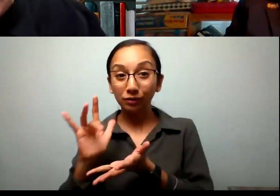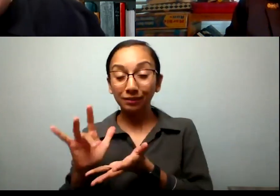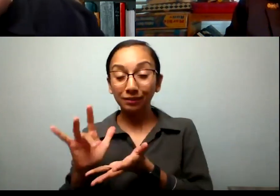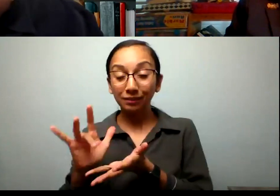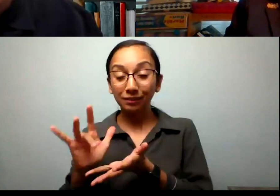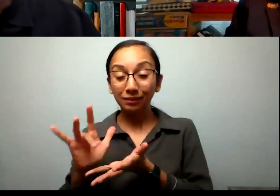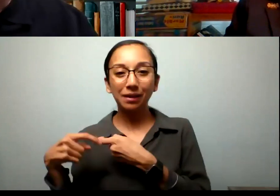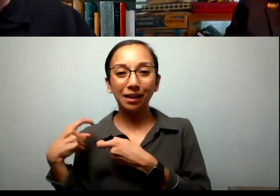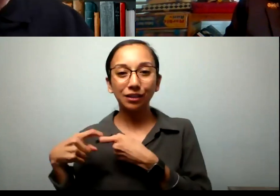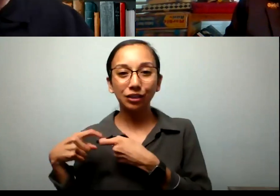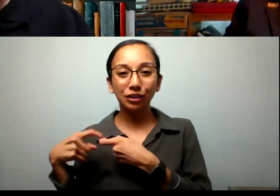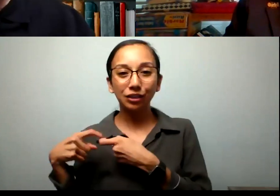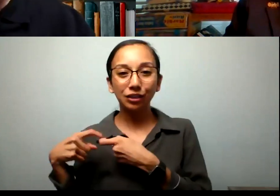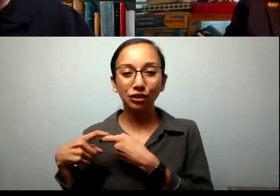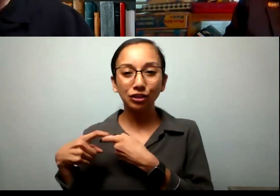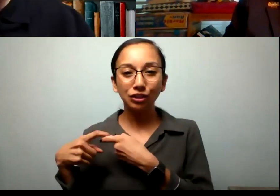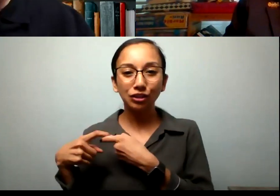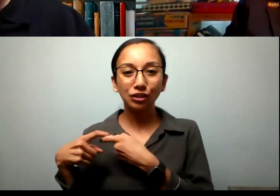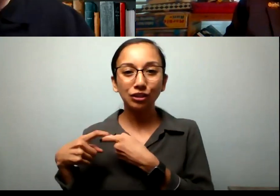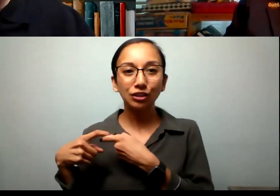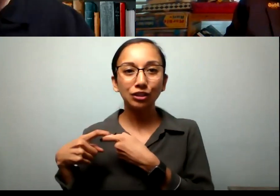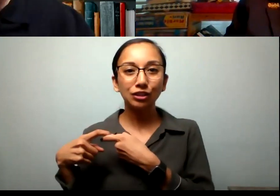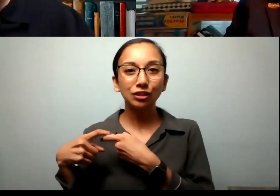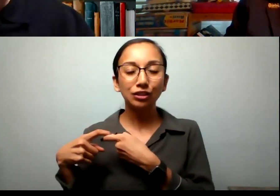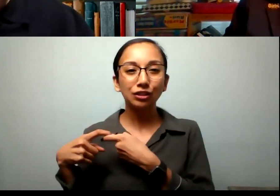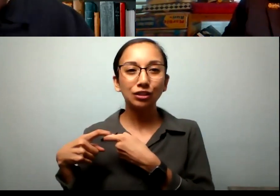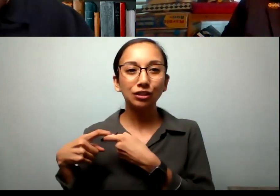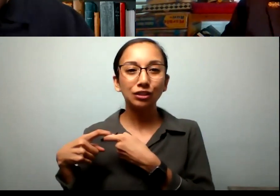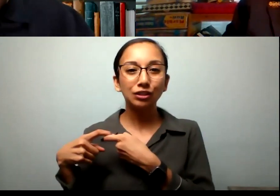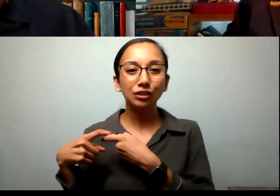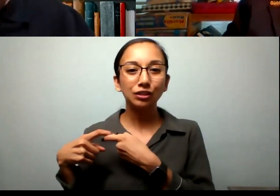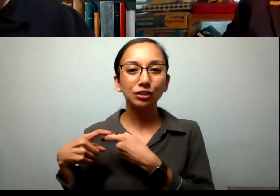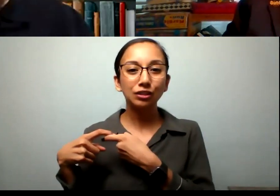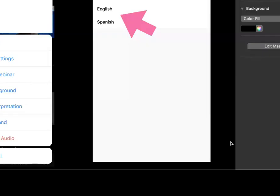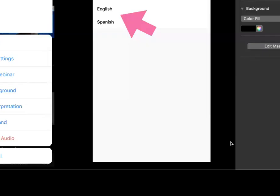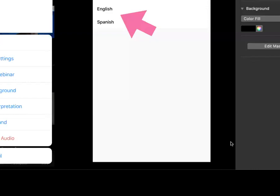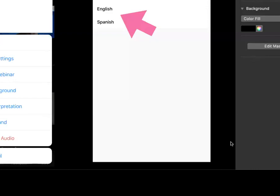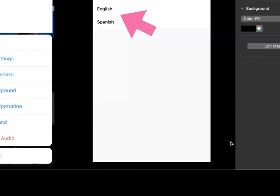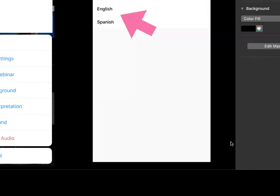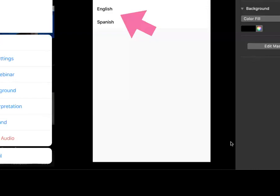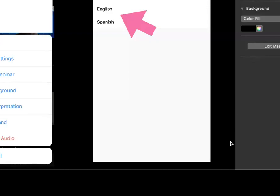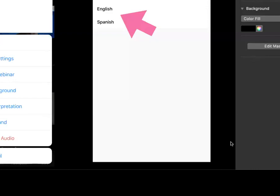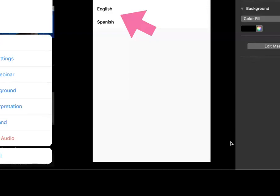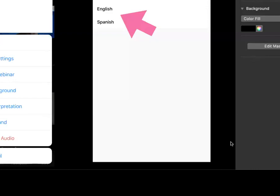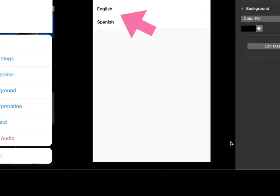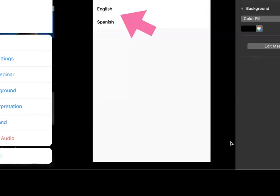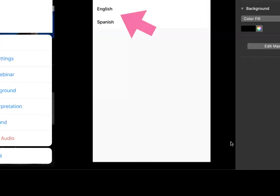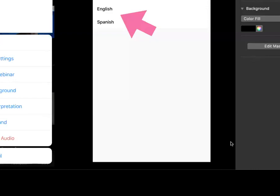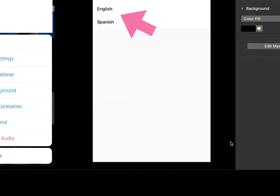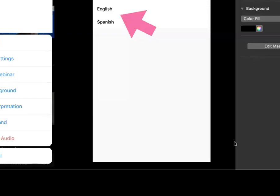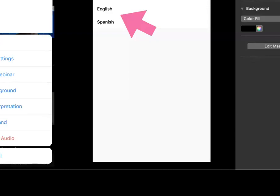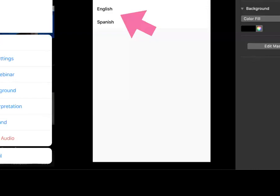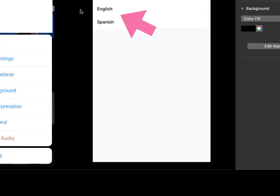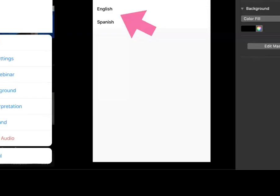dice. Say it in Spanish right now. Aren't I saying it in Spanish?